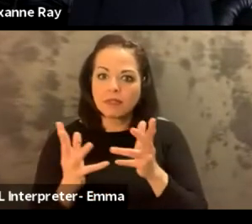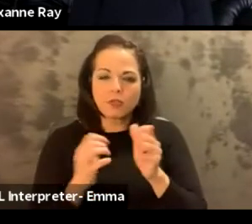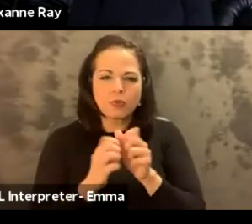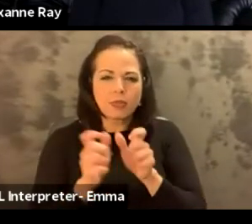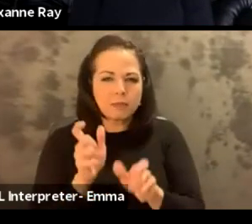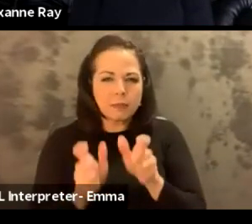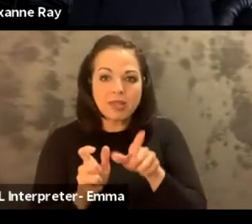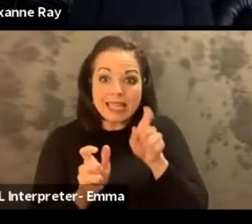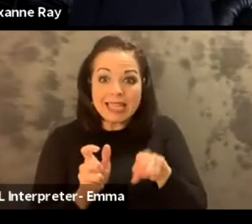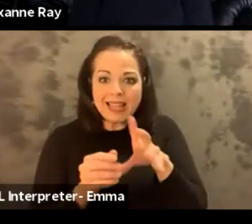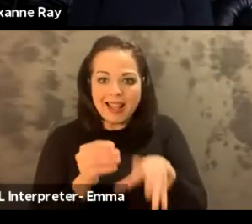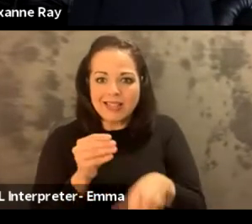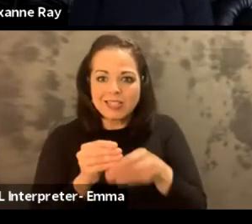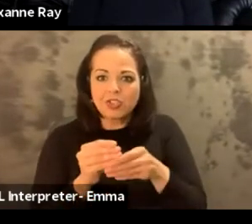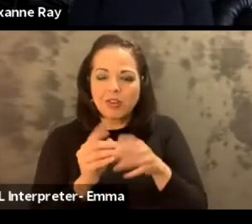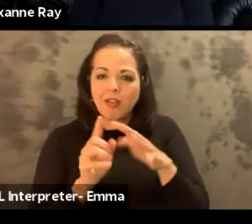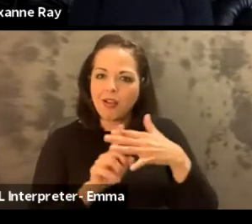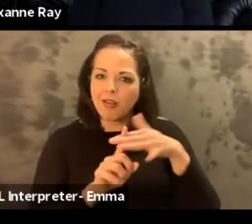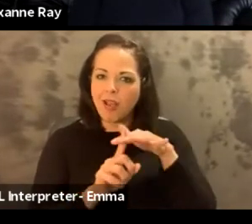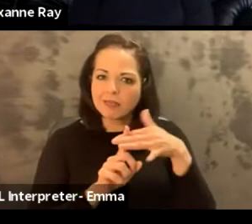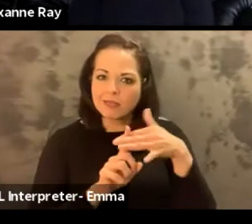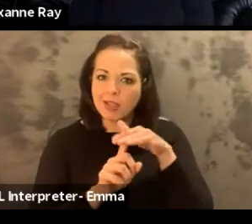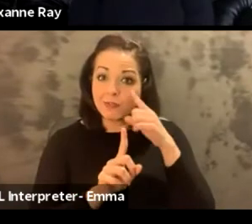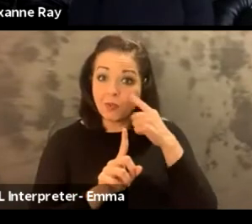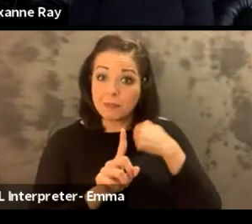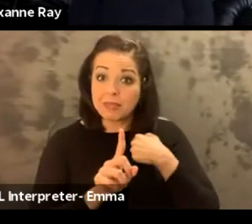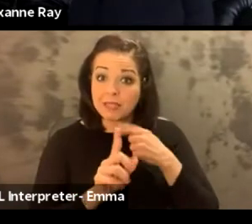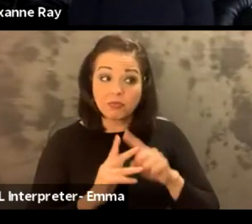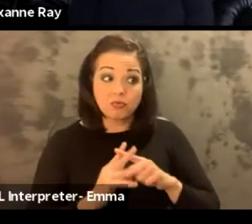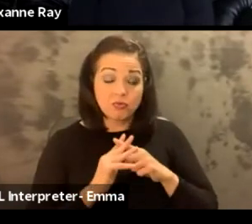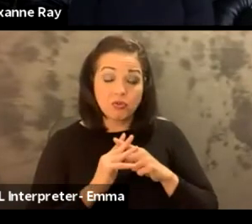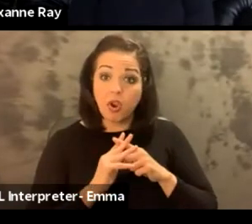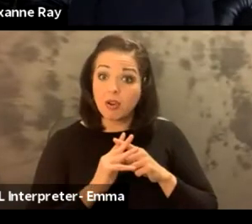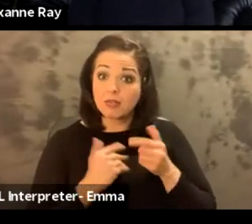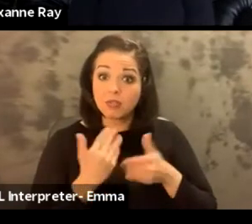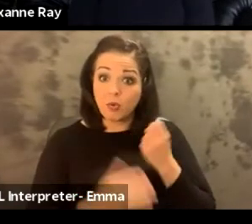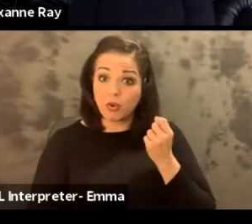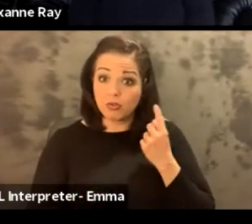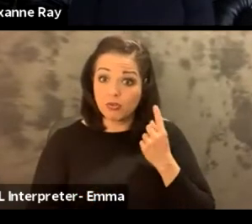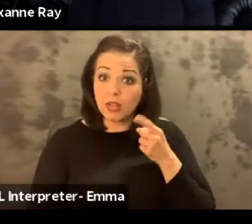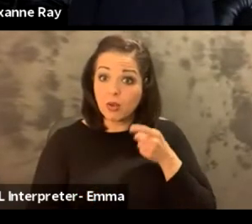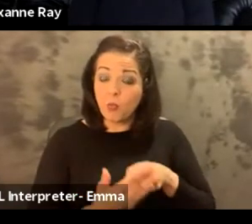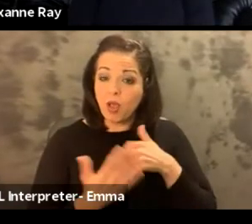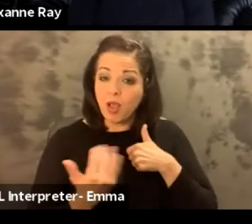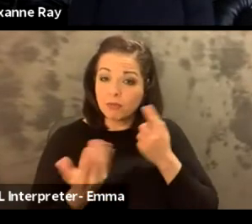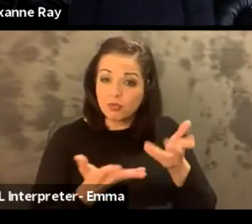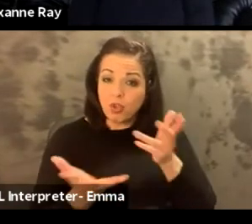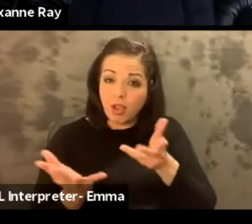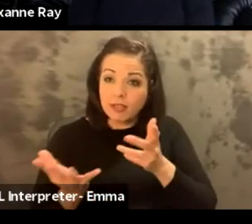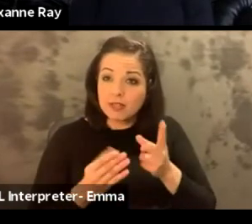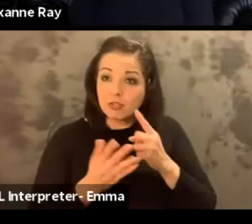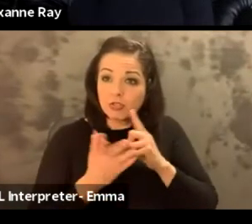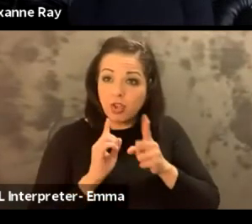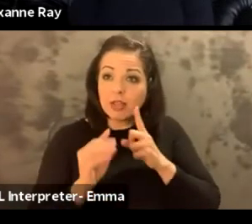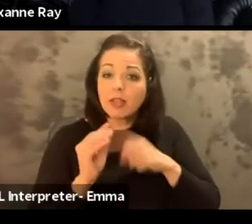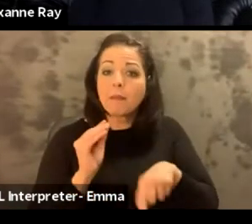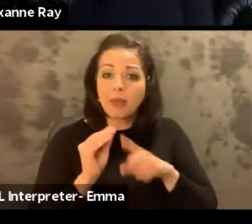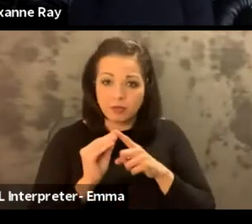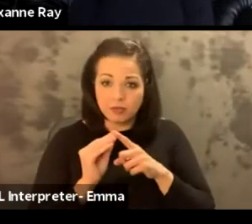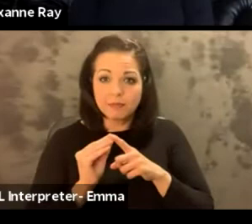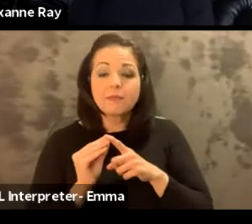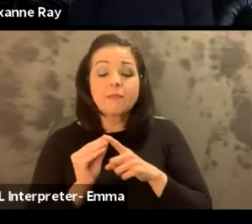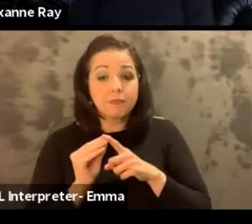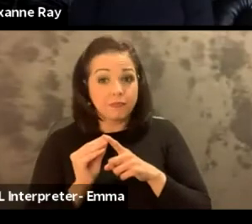need that additional context for me to even begin to understand what it is I'm even talking about.